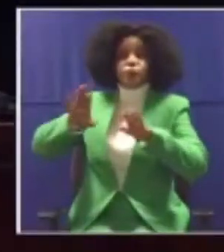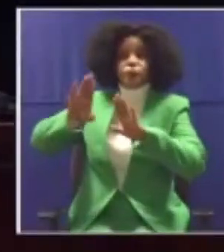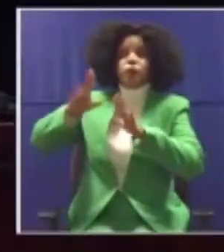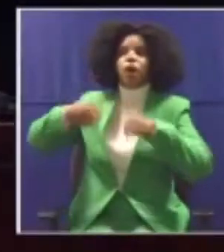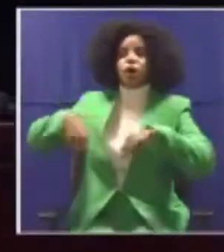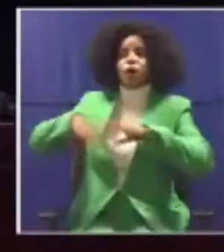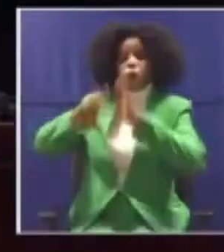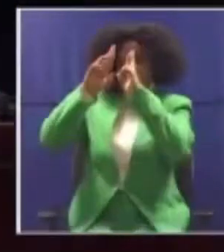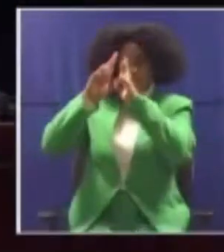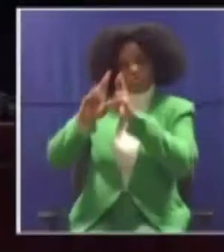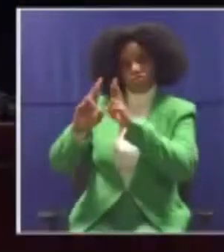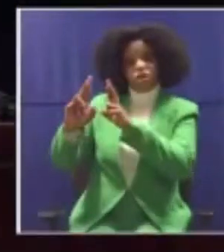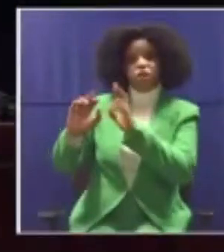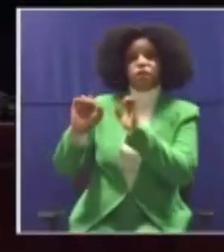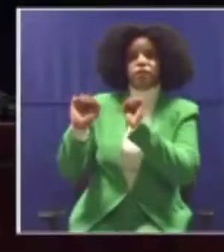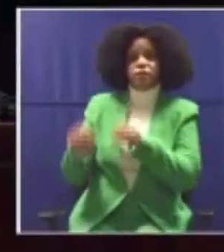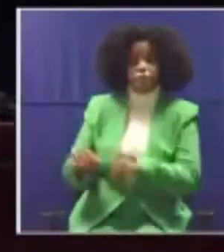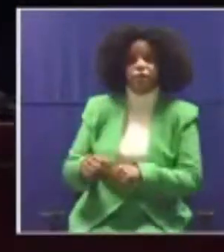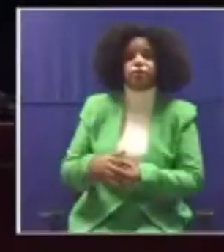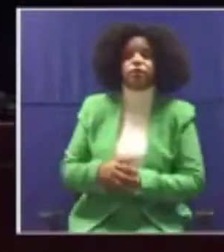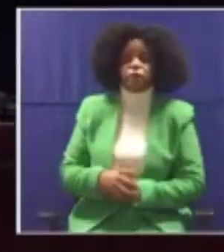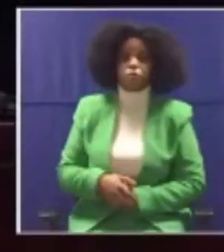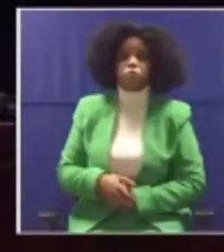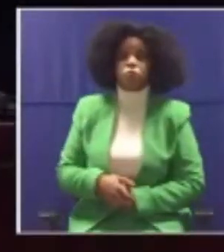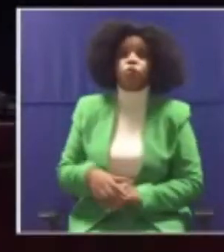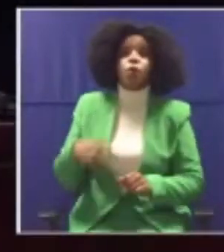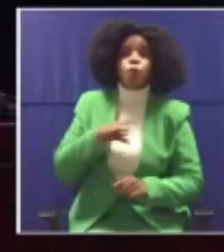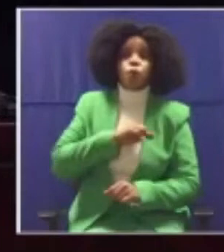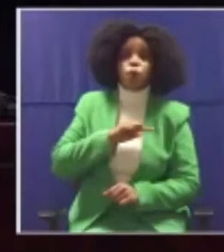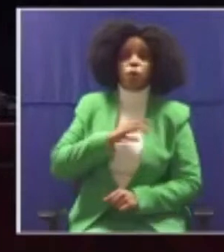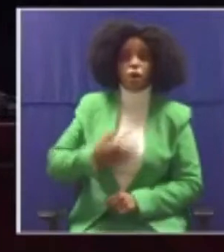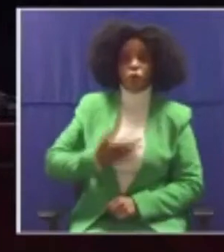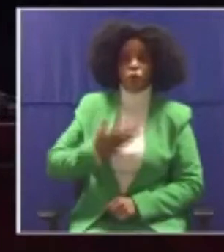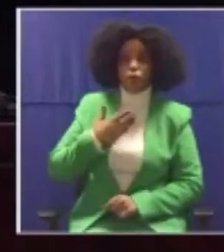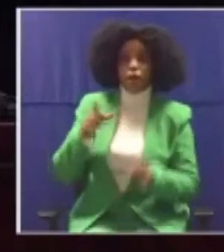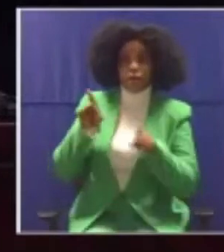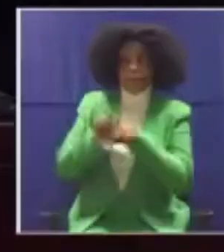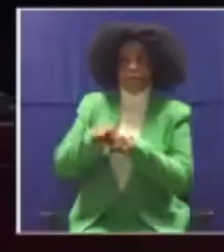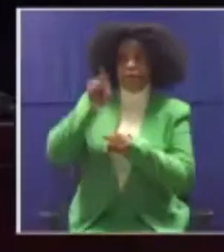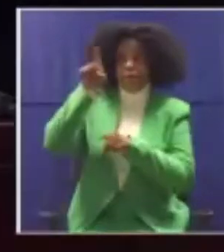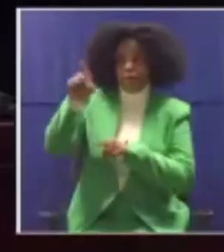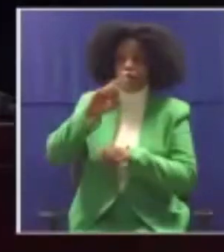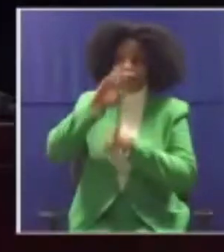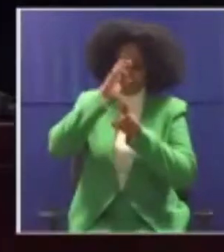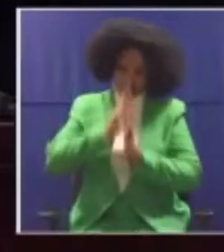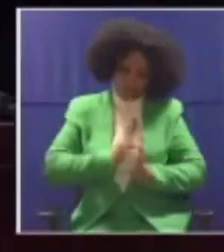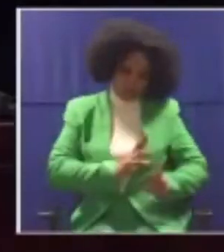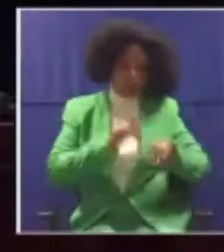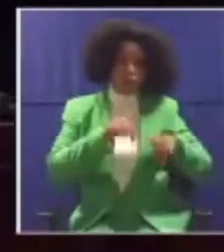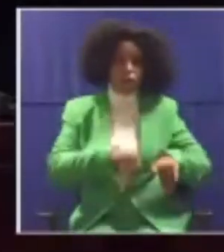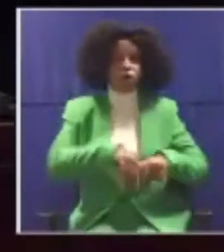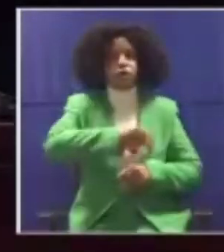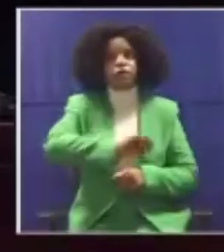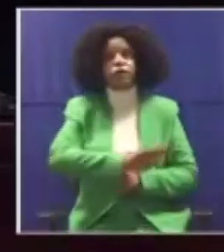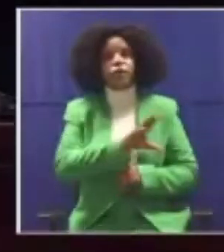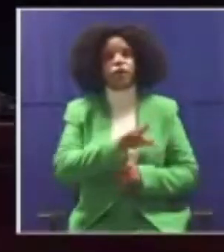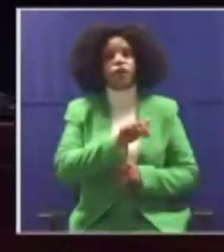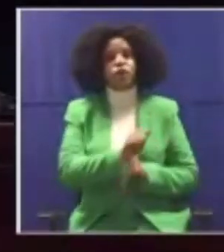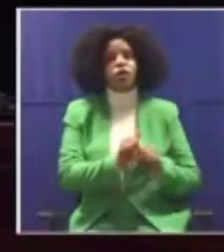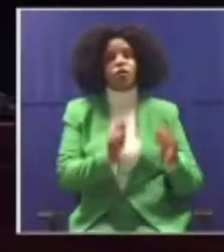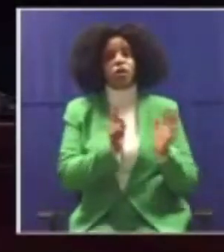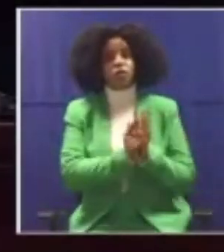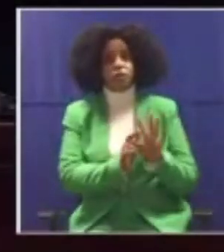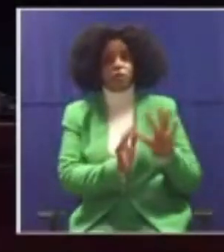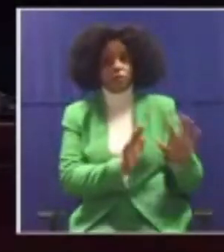we want them to respect our sovereignty as well. So where there